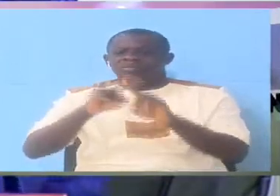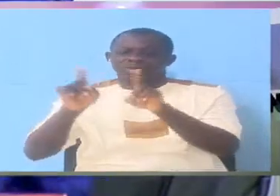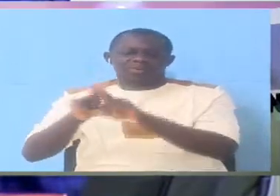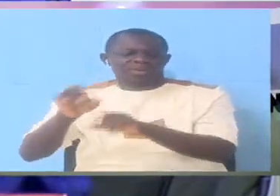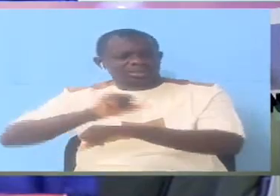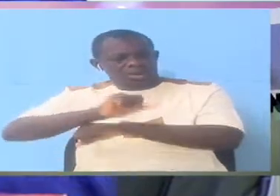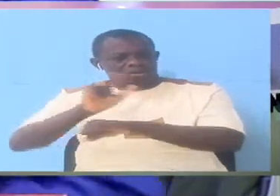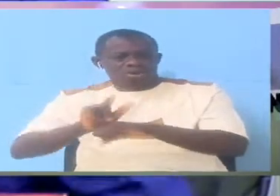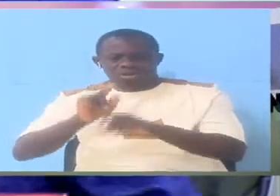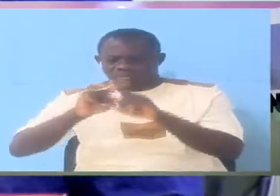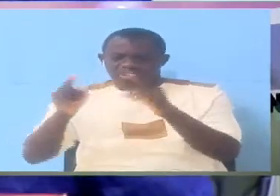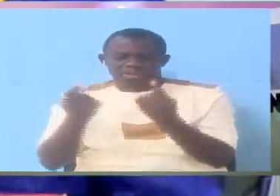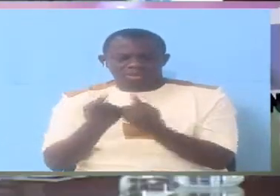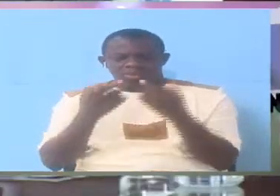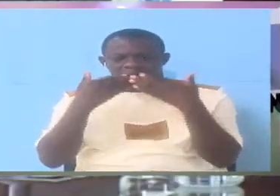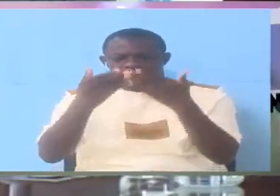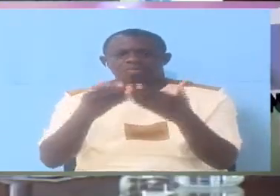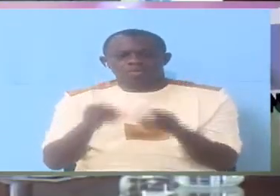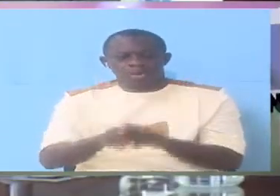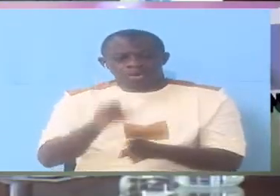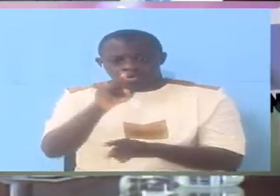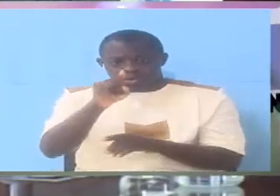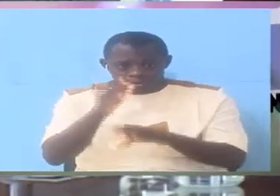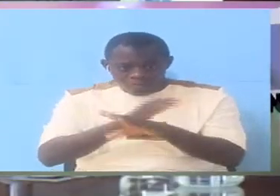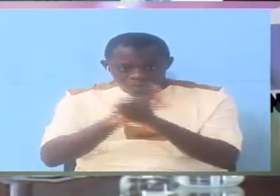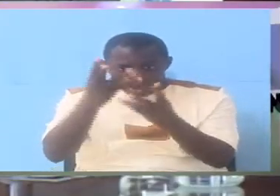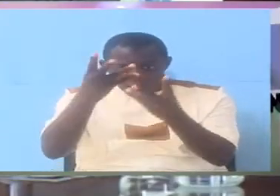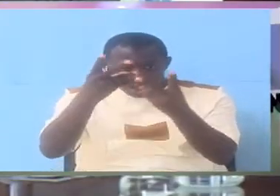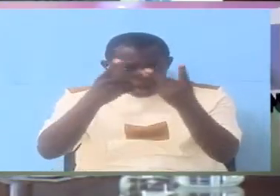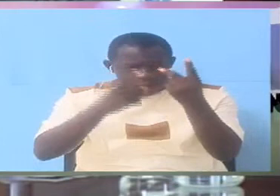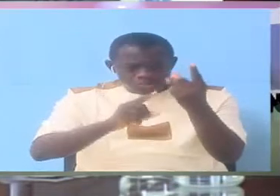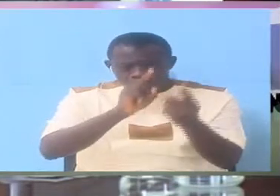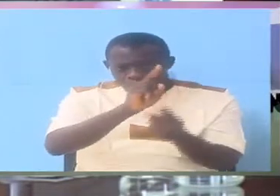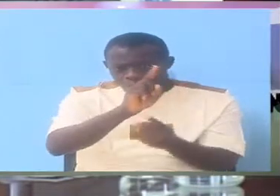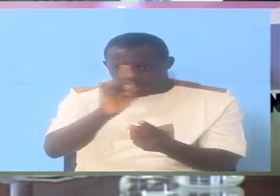aketan ko male melorin. You were counting them yourself? Yes.